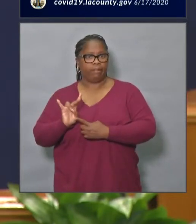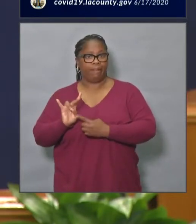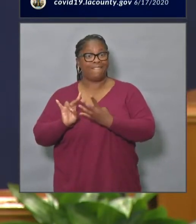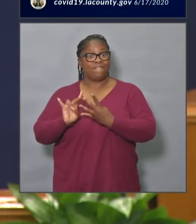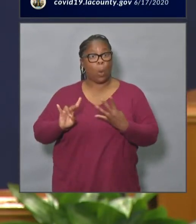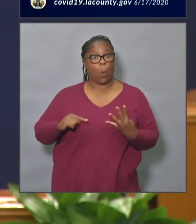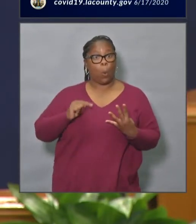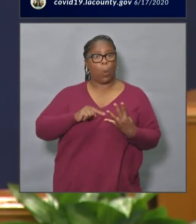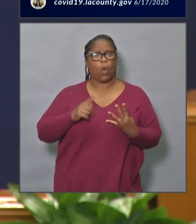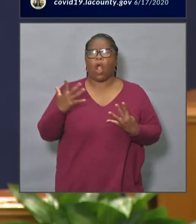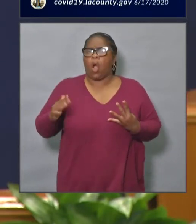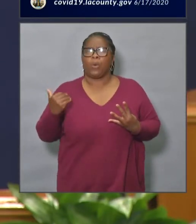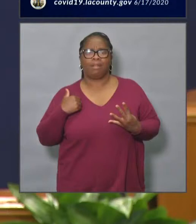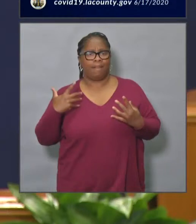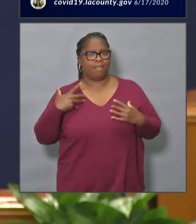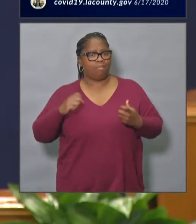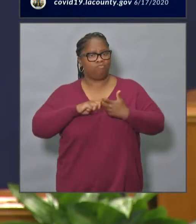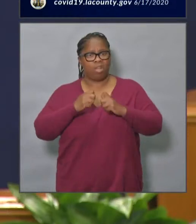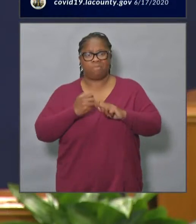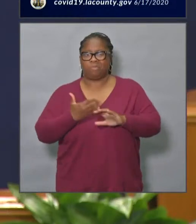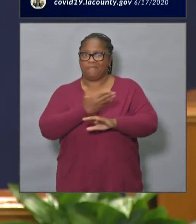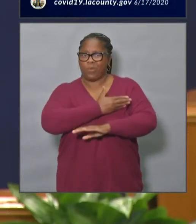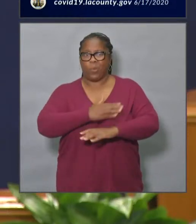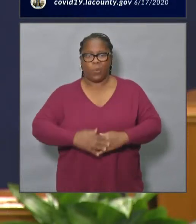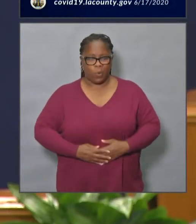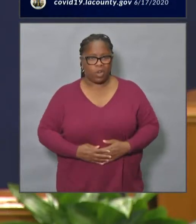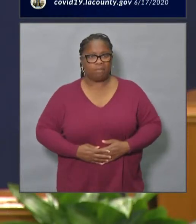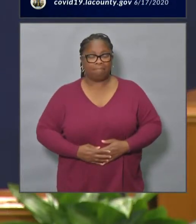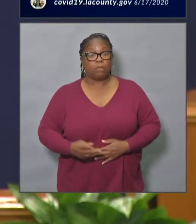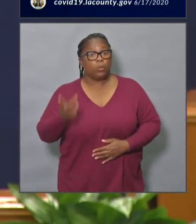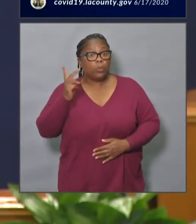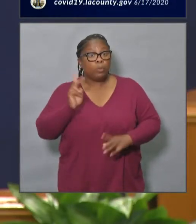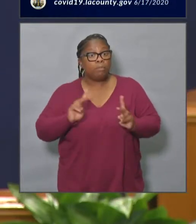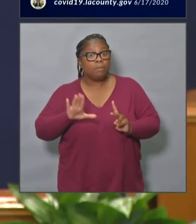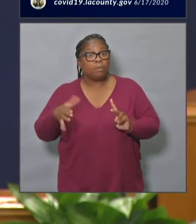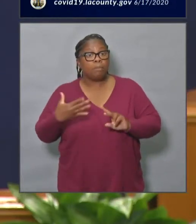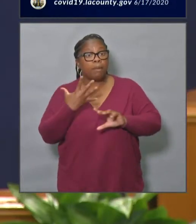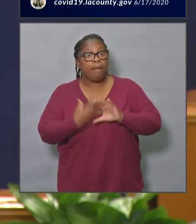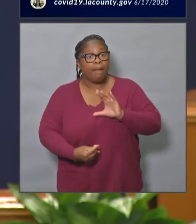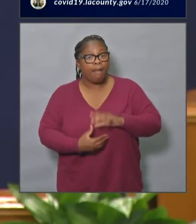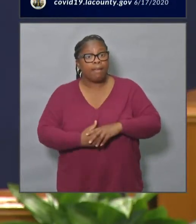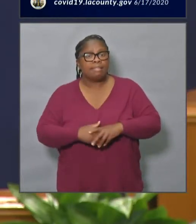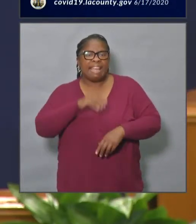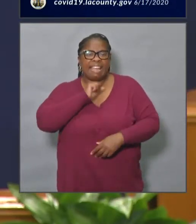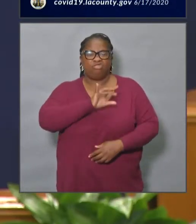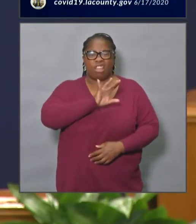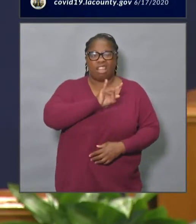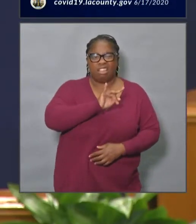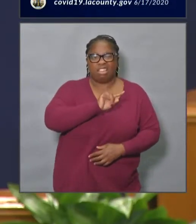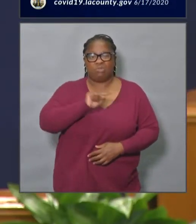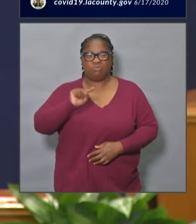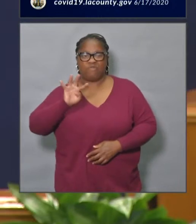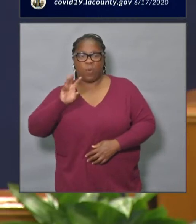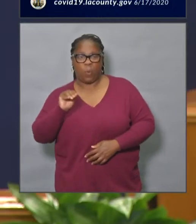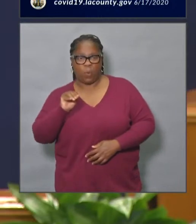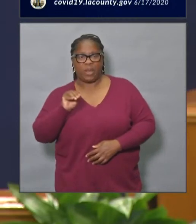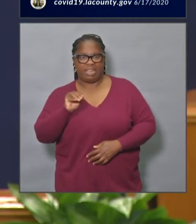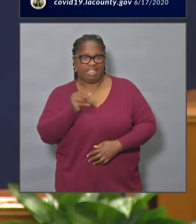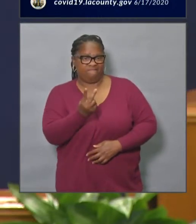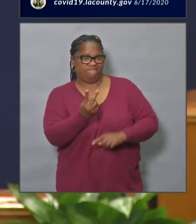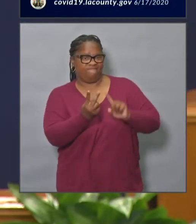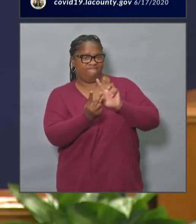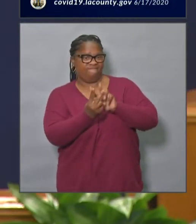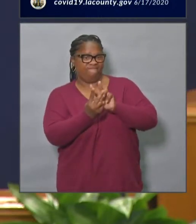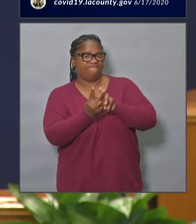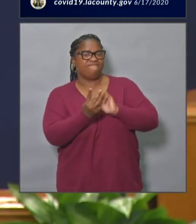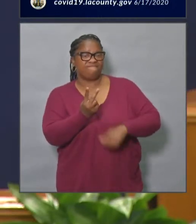had underlying health conditions. 2 of the people who died were between the ages of 18 and 40, and both of these